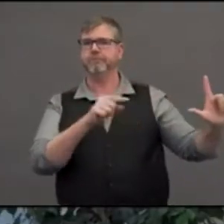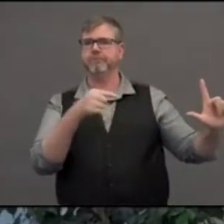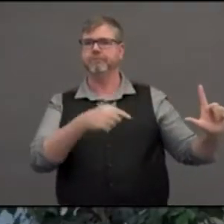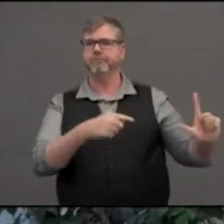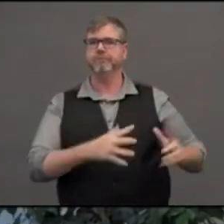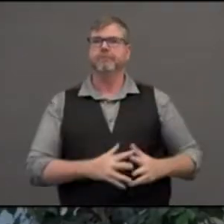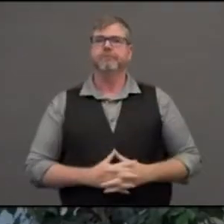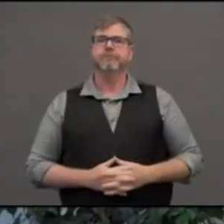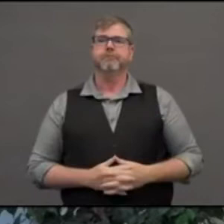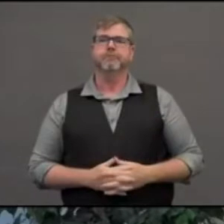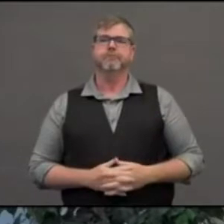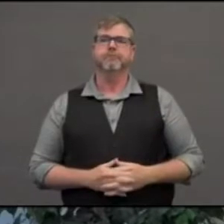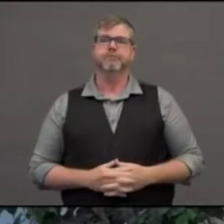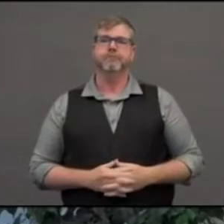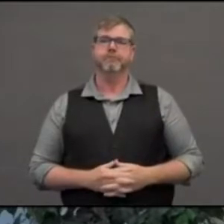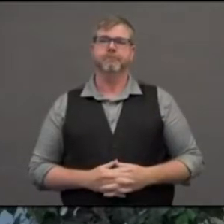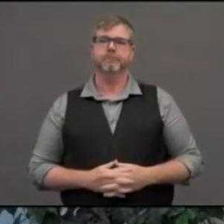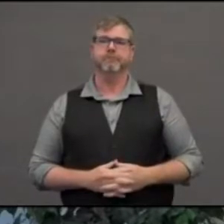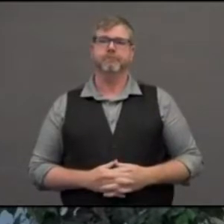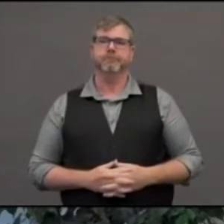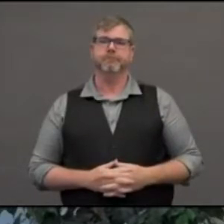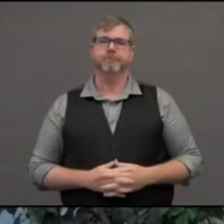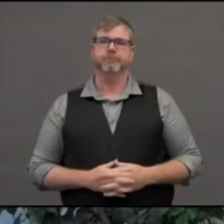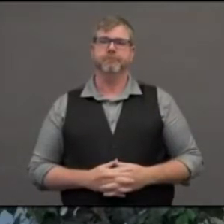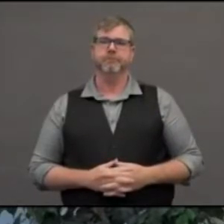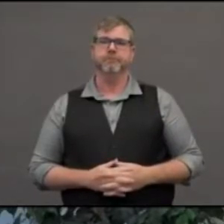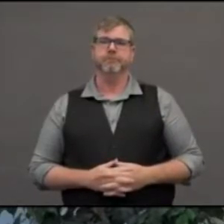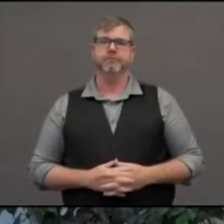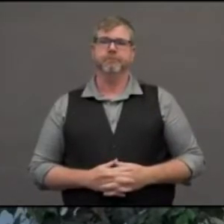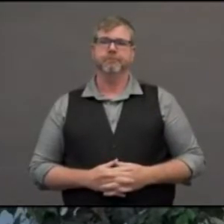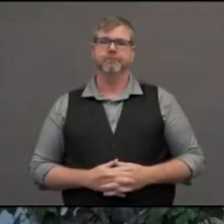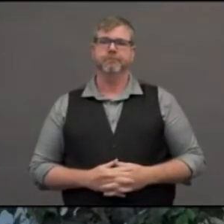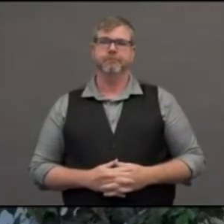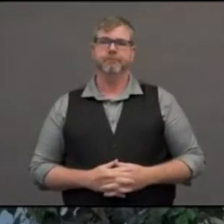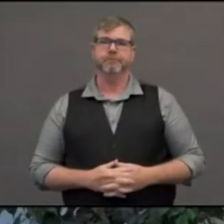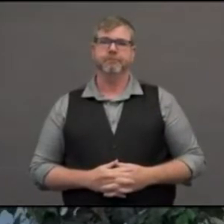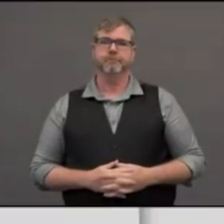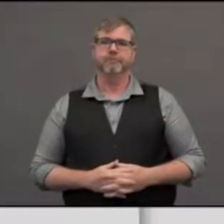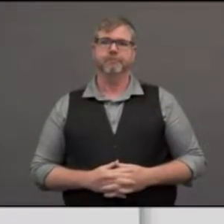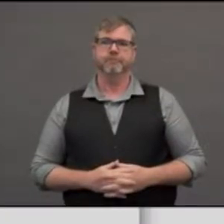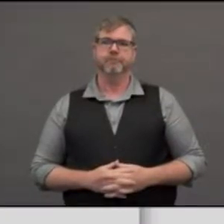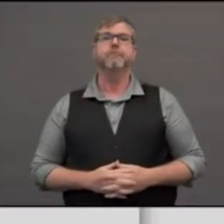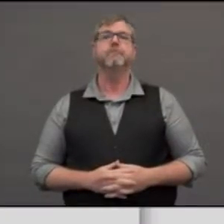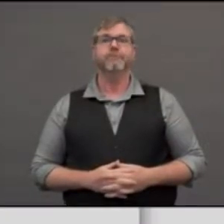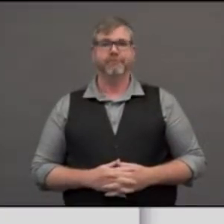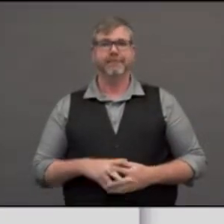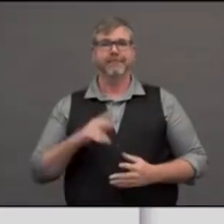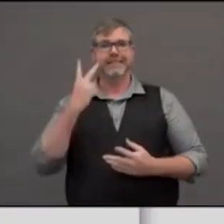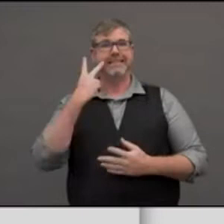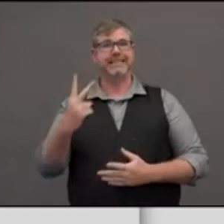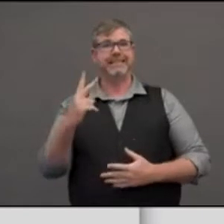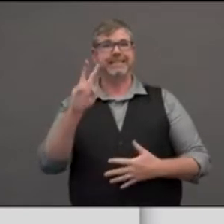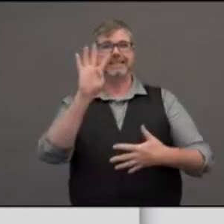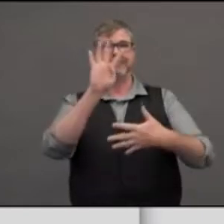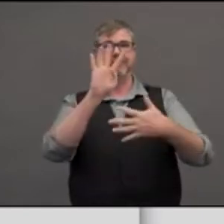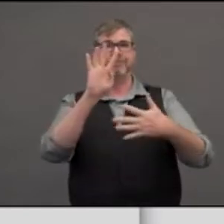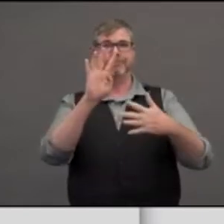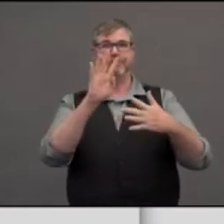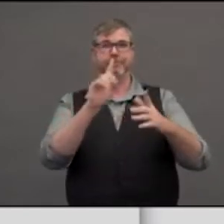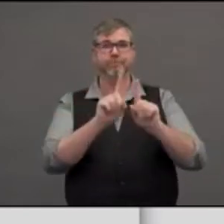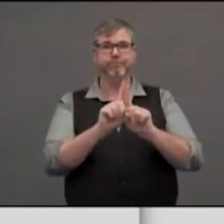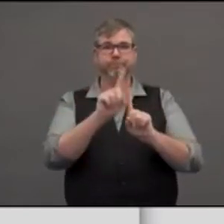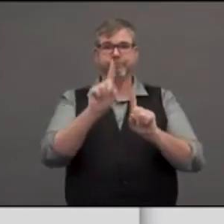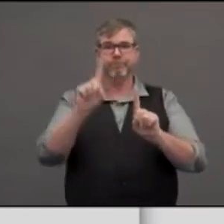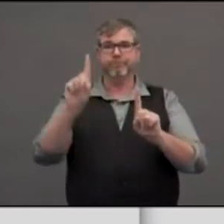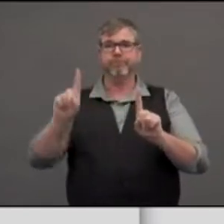graph showing cases by race and ethnicity. So it's the breakdown by who you are in your community. So